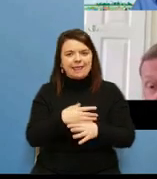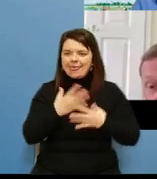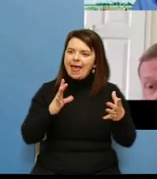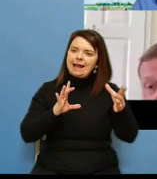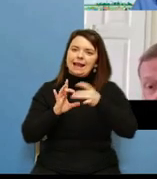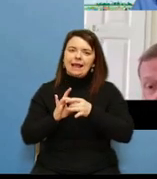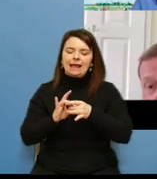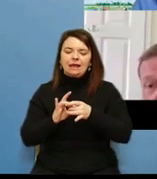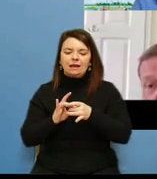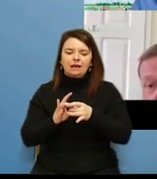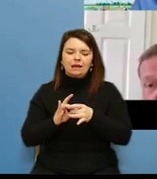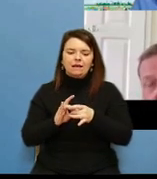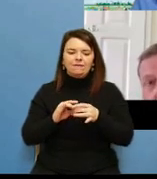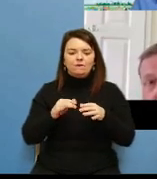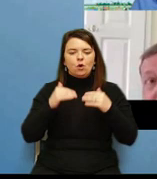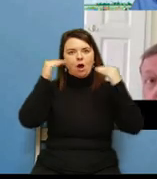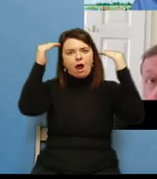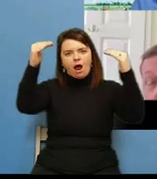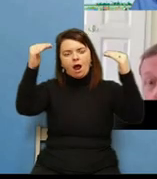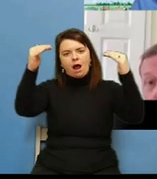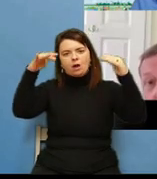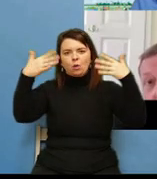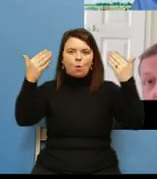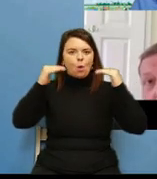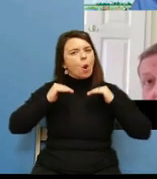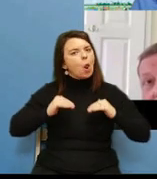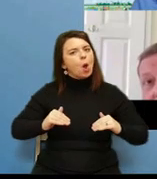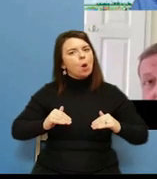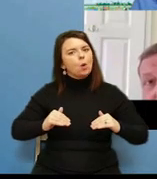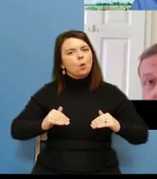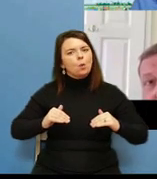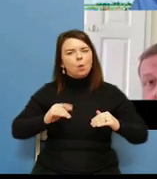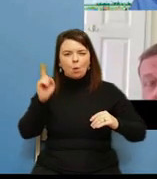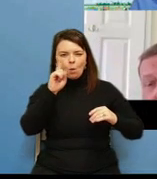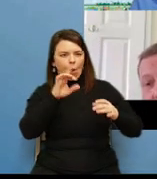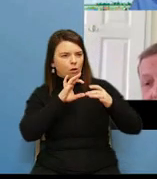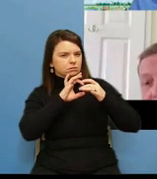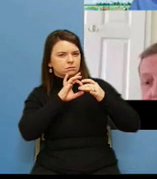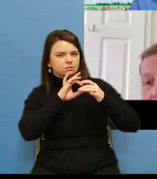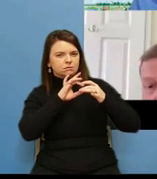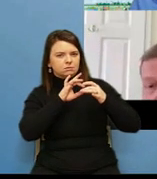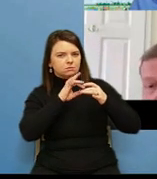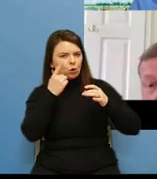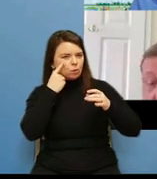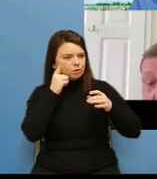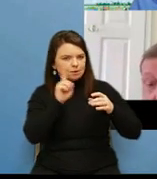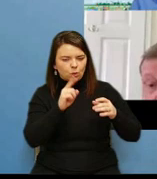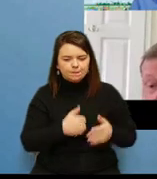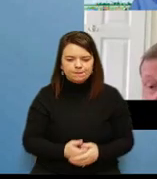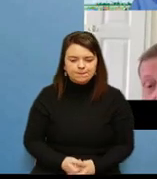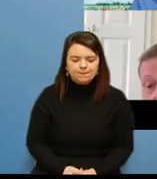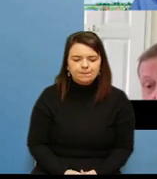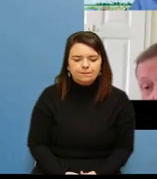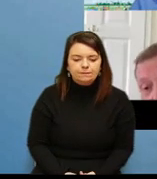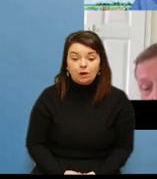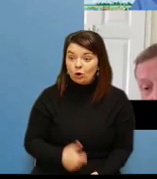continuity of care for patients. So whether there's any link with high locum use or in particular high turnover of prescribers in